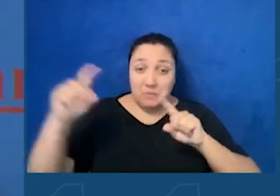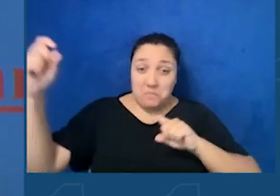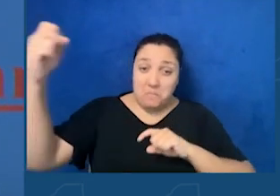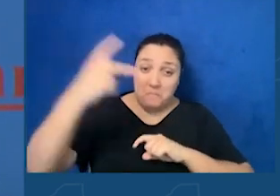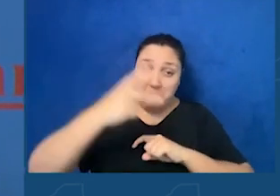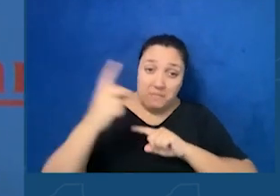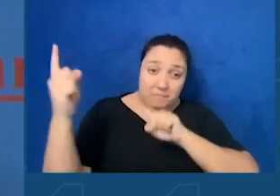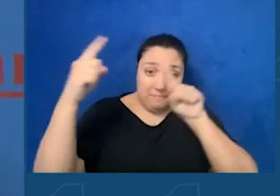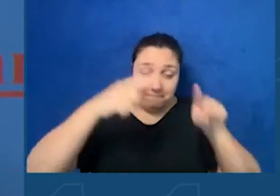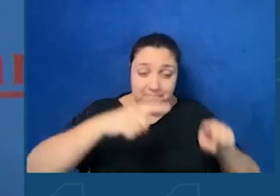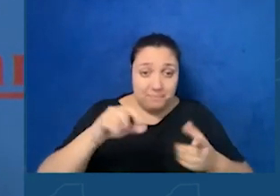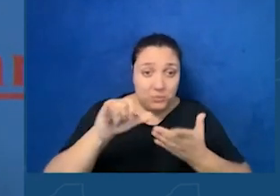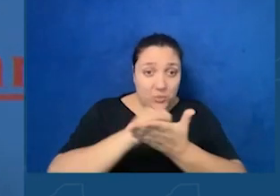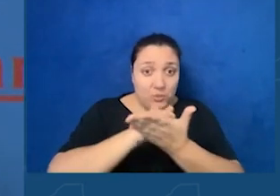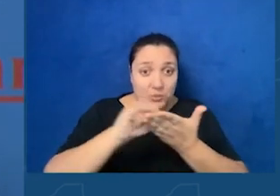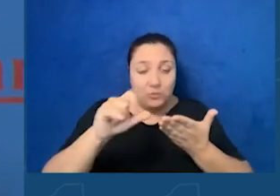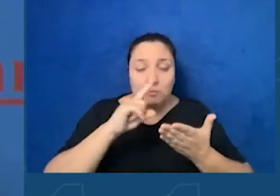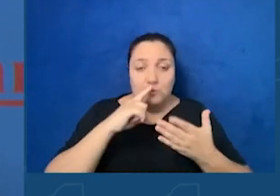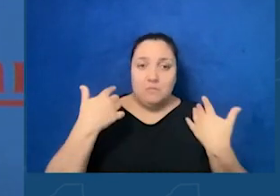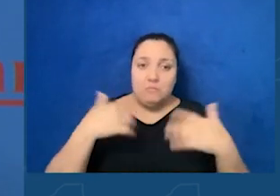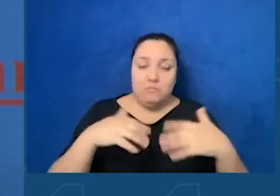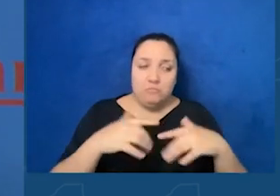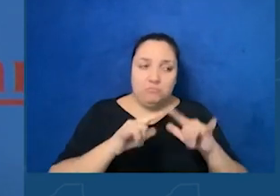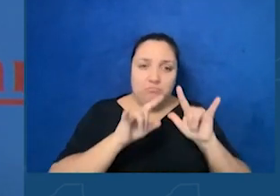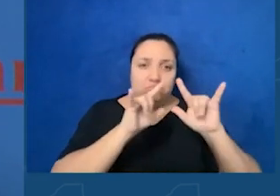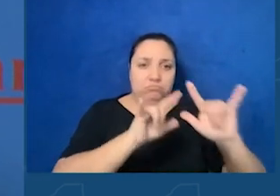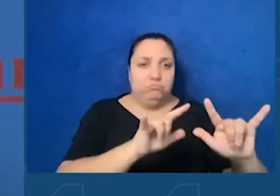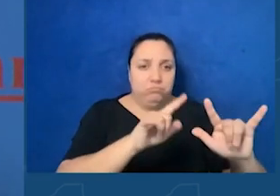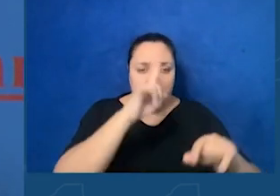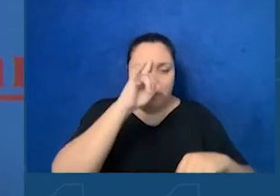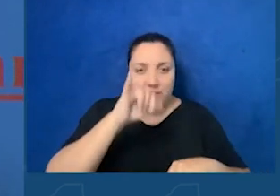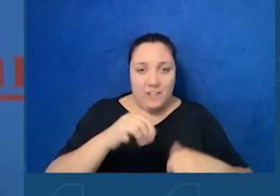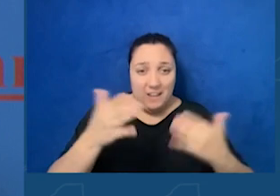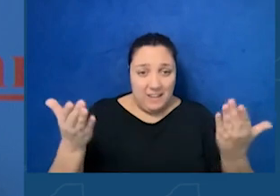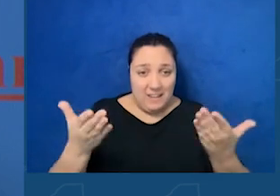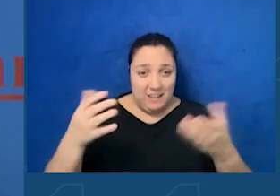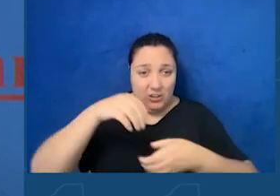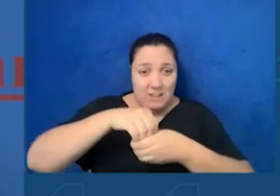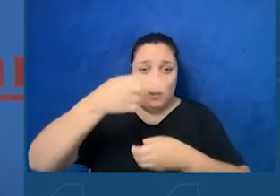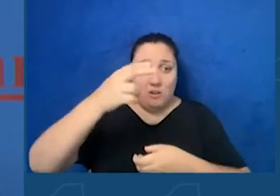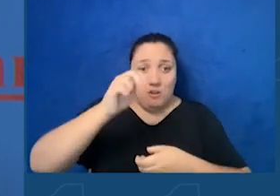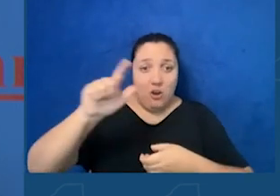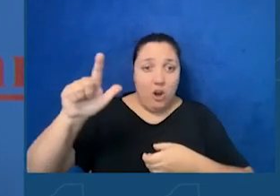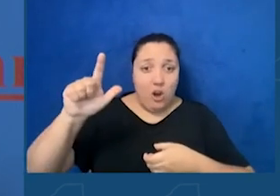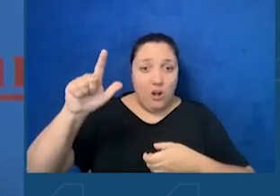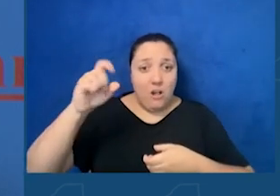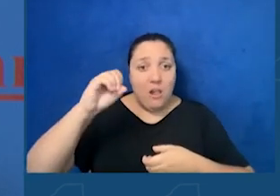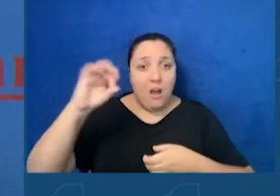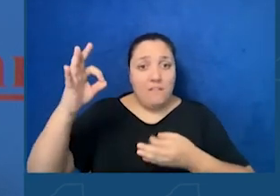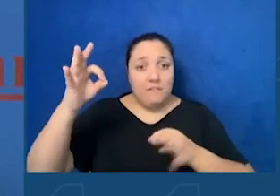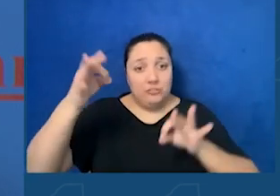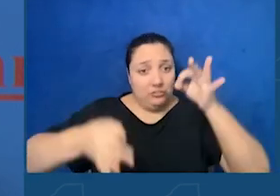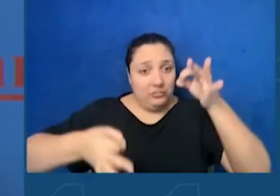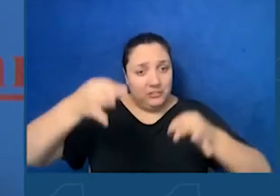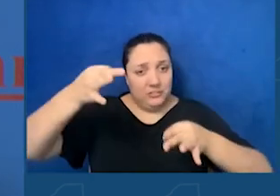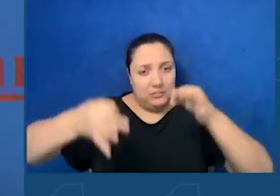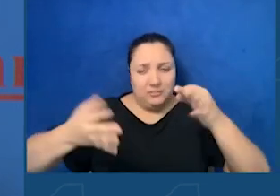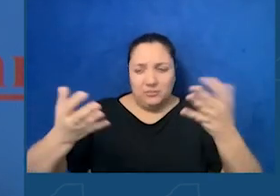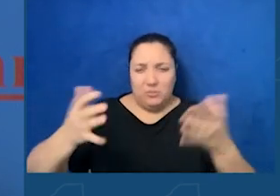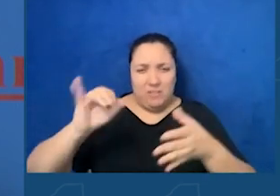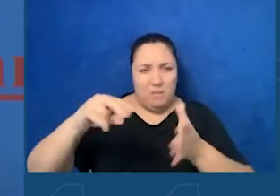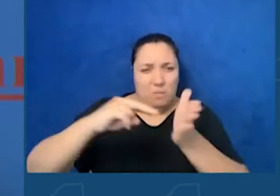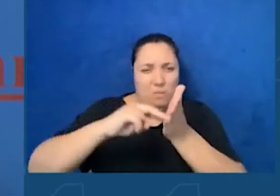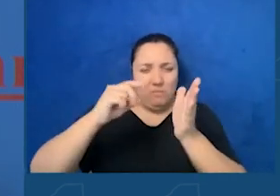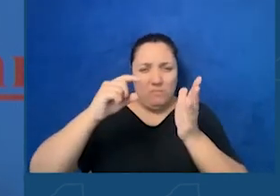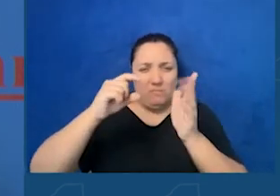yes, we are here in the House of Justice. Yes, we are. But what is justice other than a